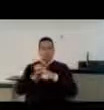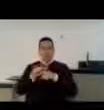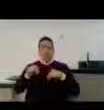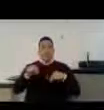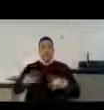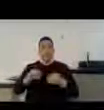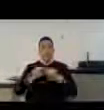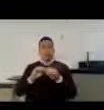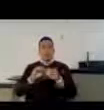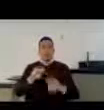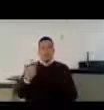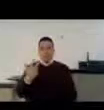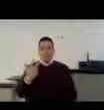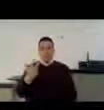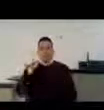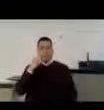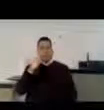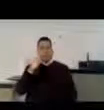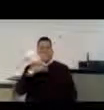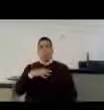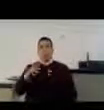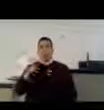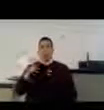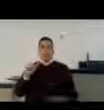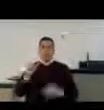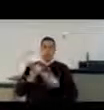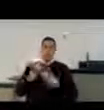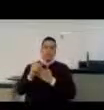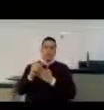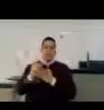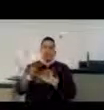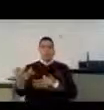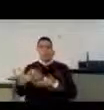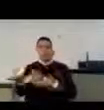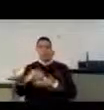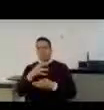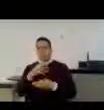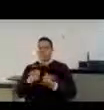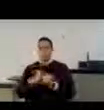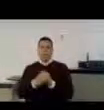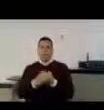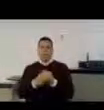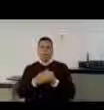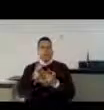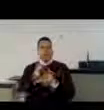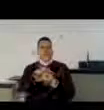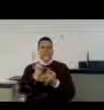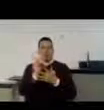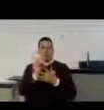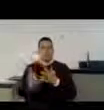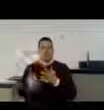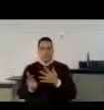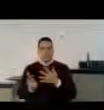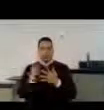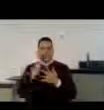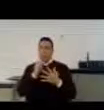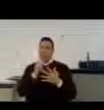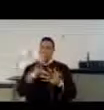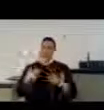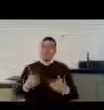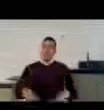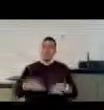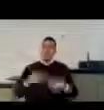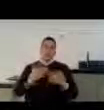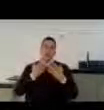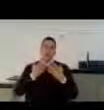of our Women's Disability Leadership, Inclusion, and Advocacy series. And it means so much to us